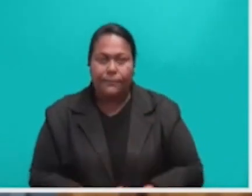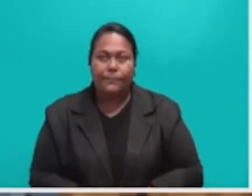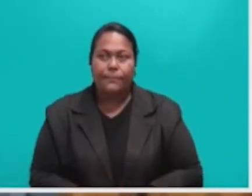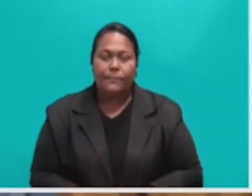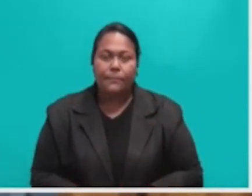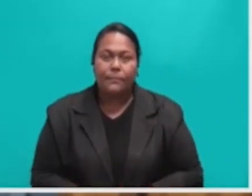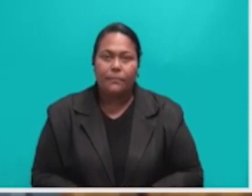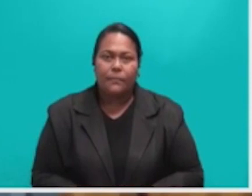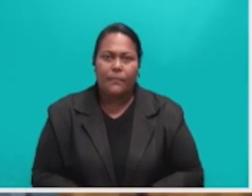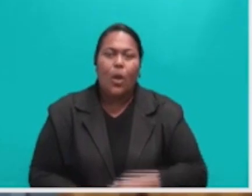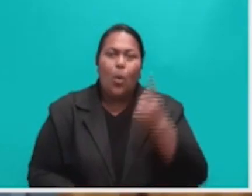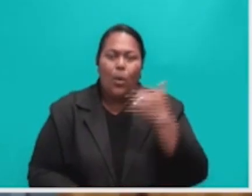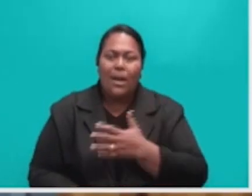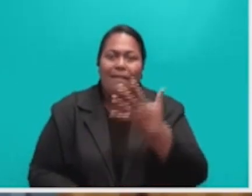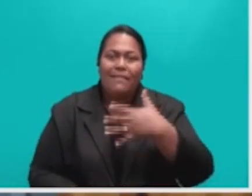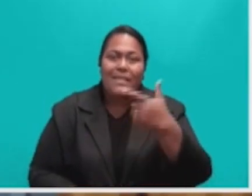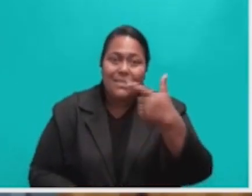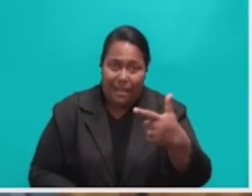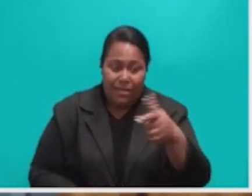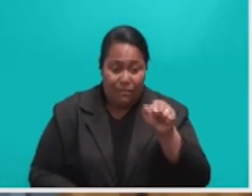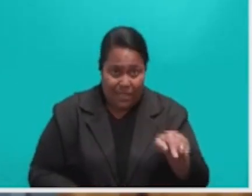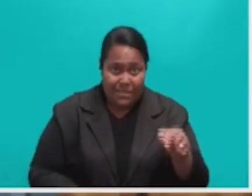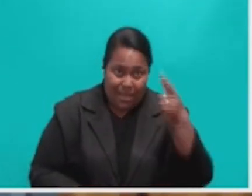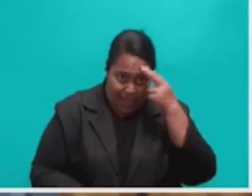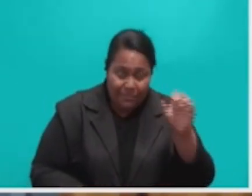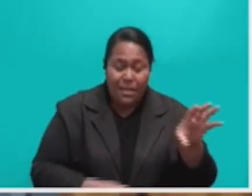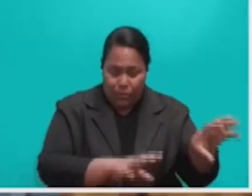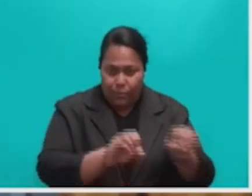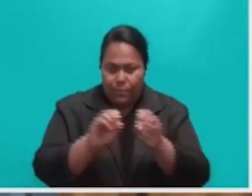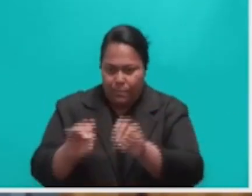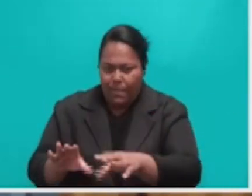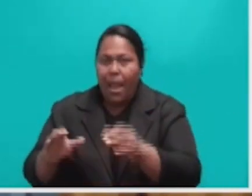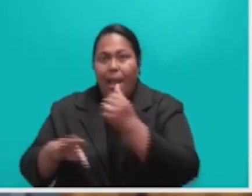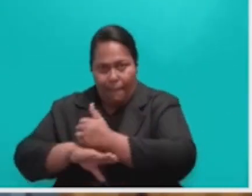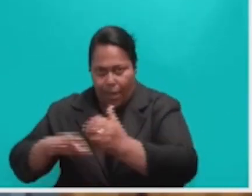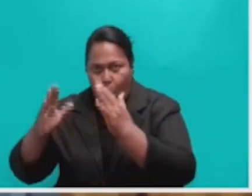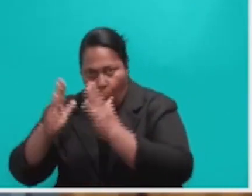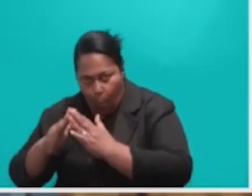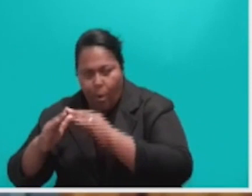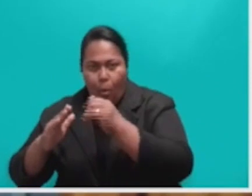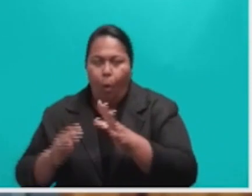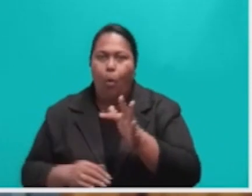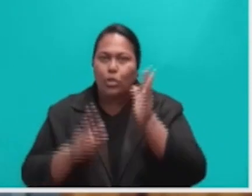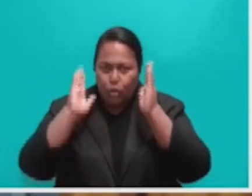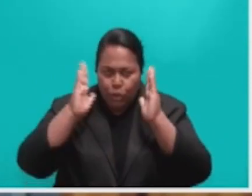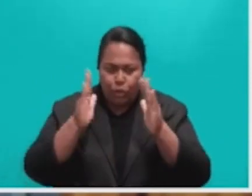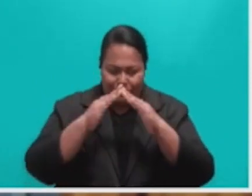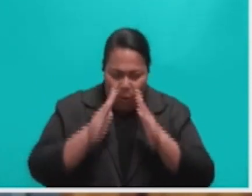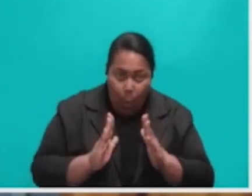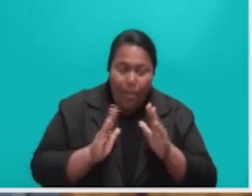Mr. Speaker, 157 of those profiled have been placed in either a state home, faith-based shelter, or reunited with the